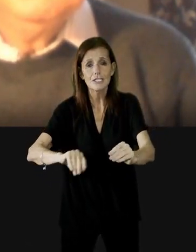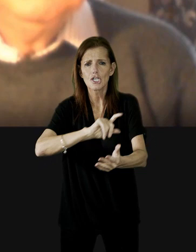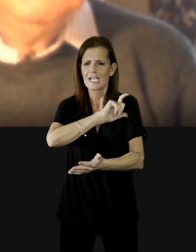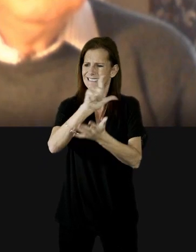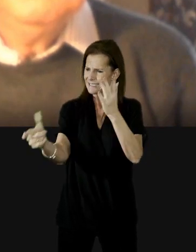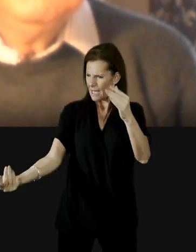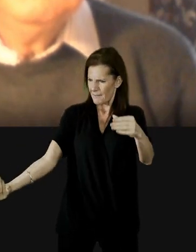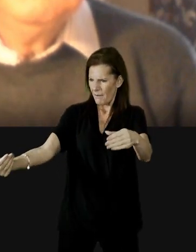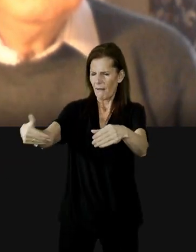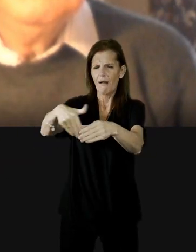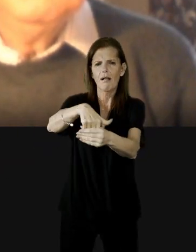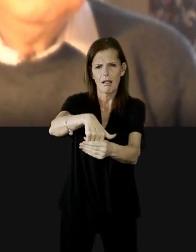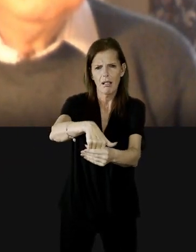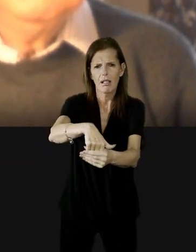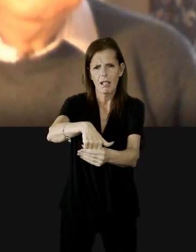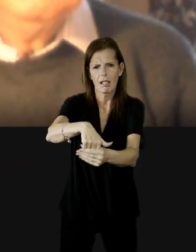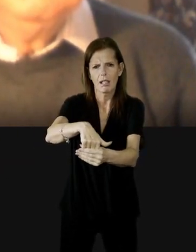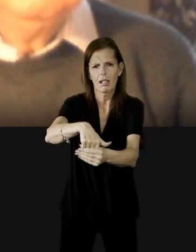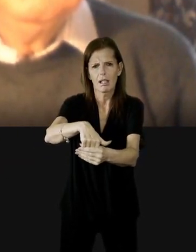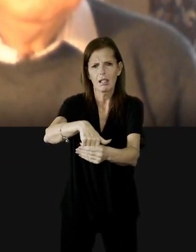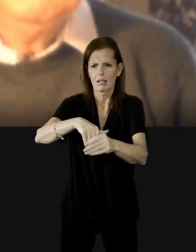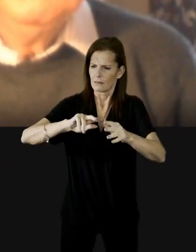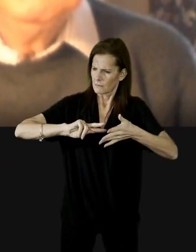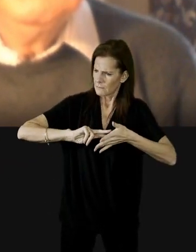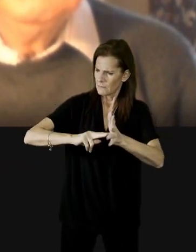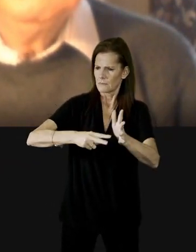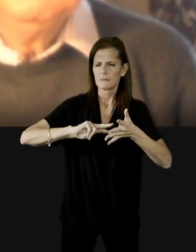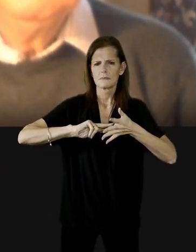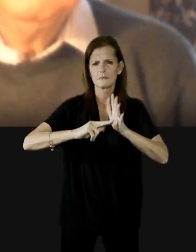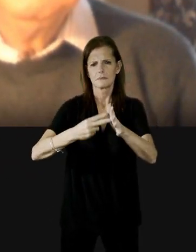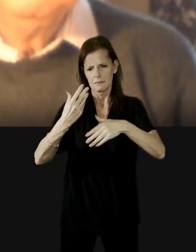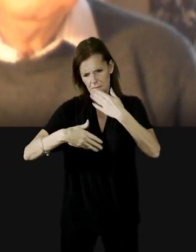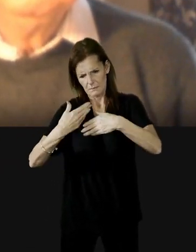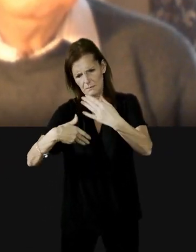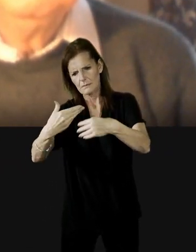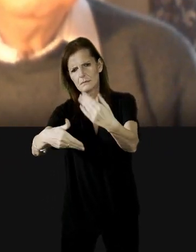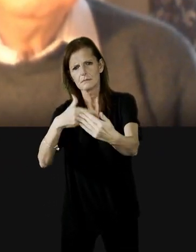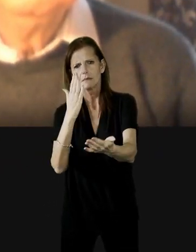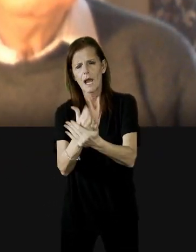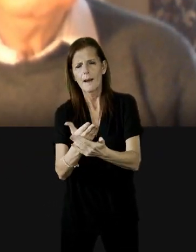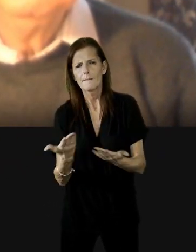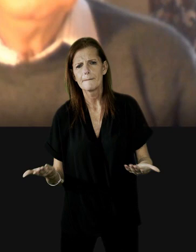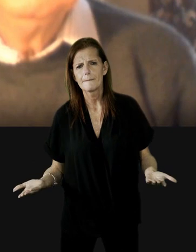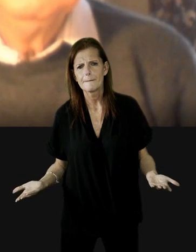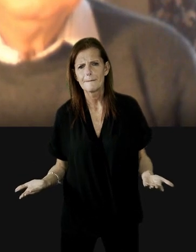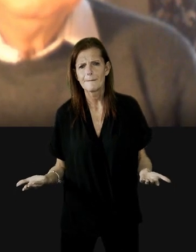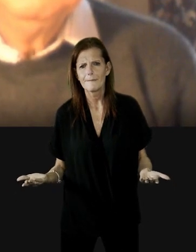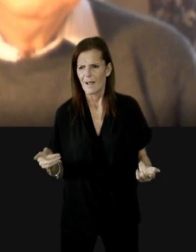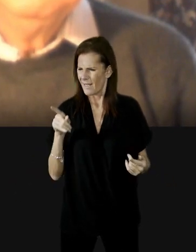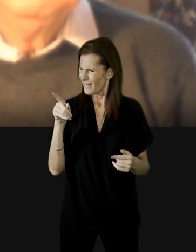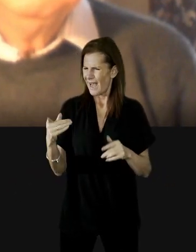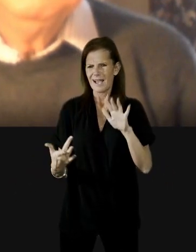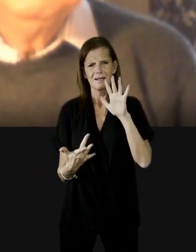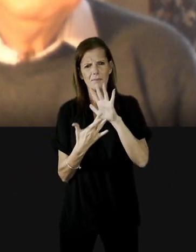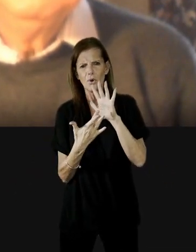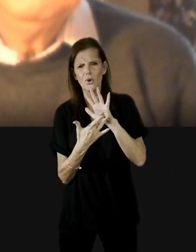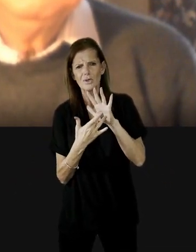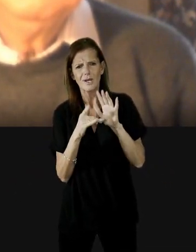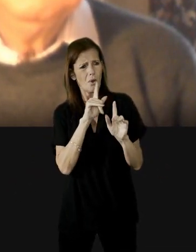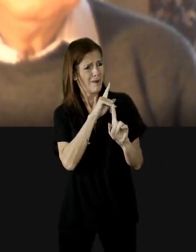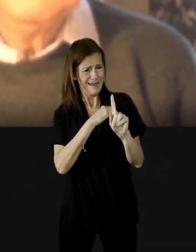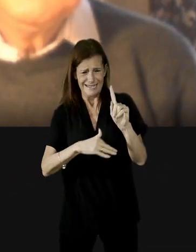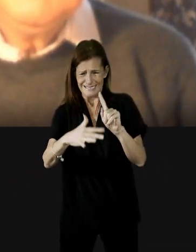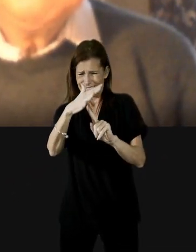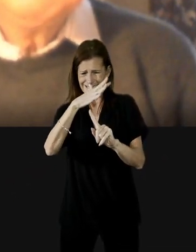people become front and centre in terms of organisations' way forward. And that's incredibly important